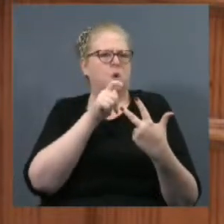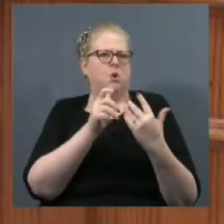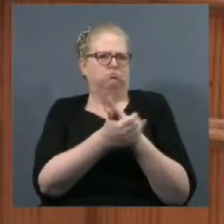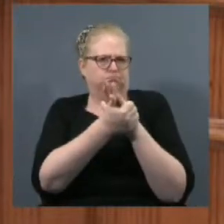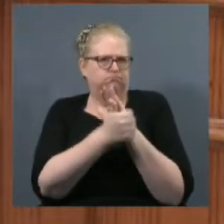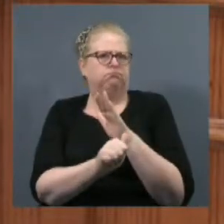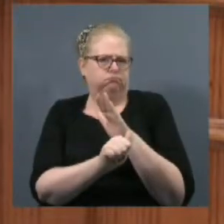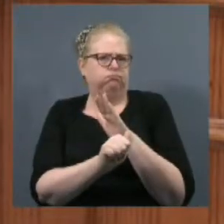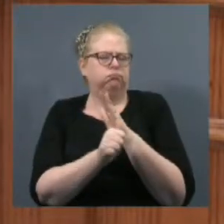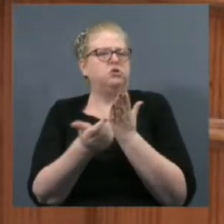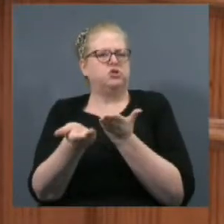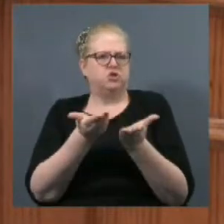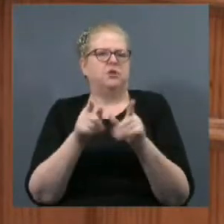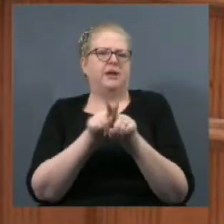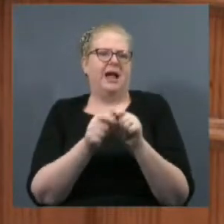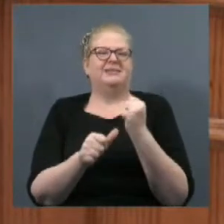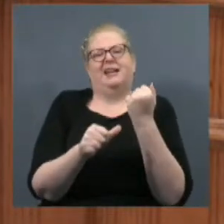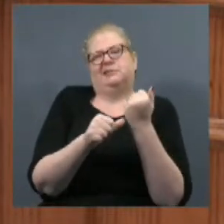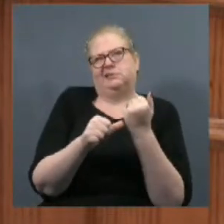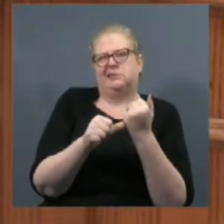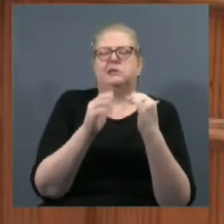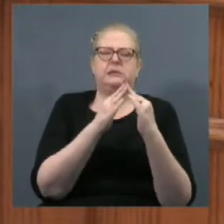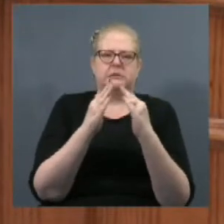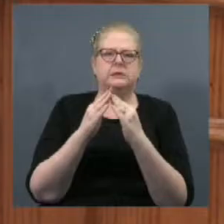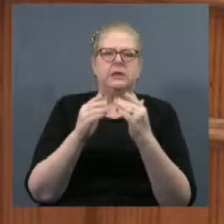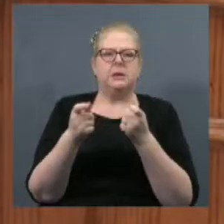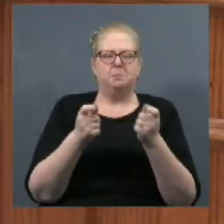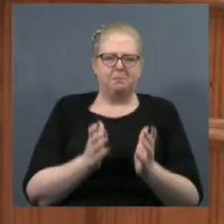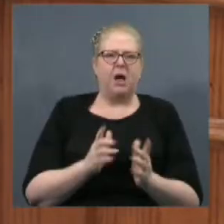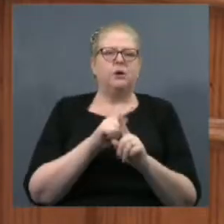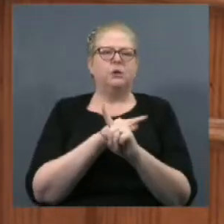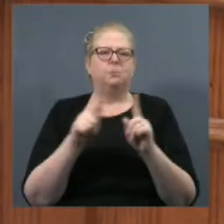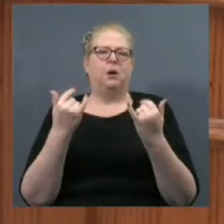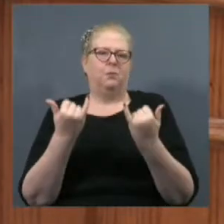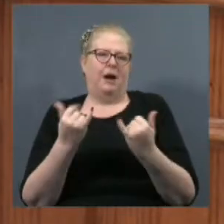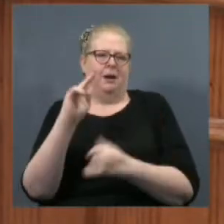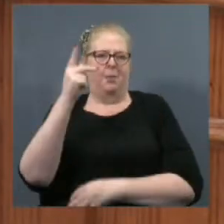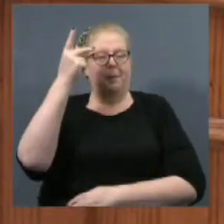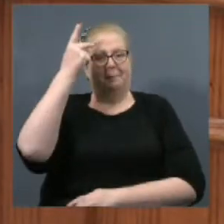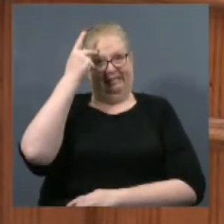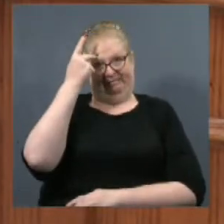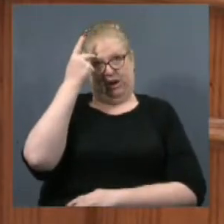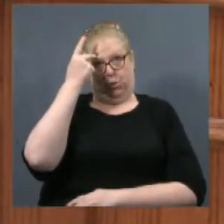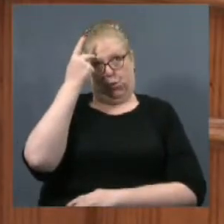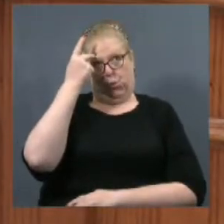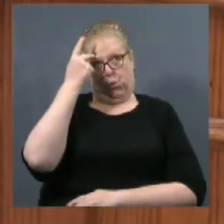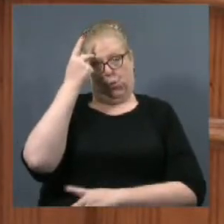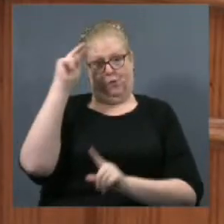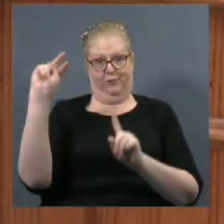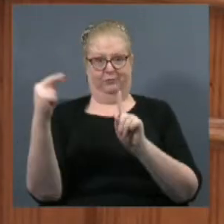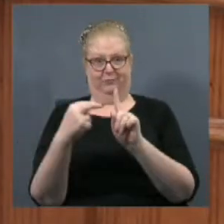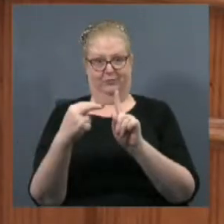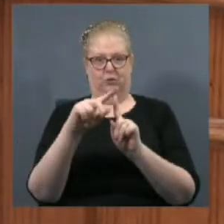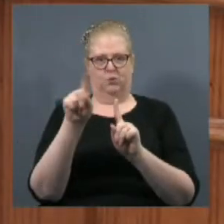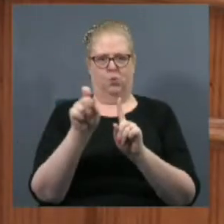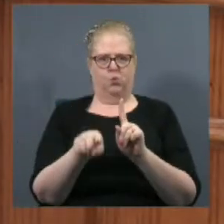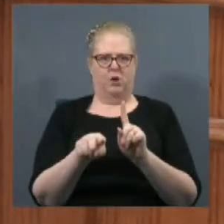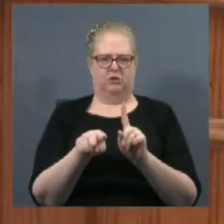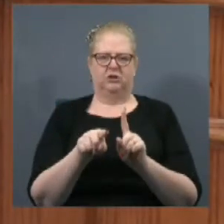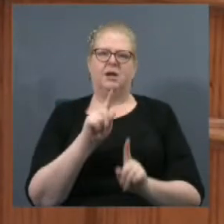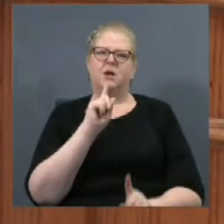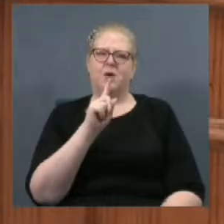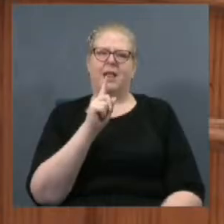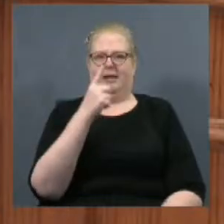serving as assistant city managers. So I think it's a political question for you and not a legal question for